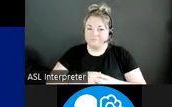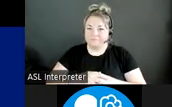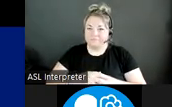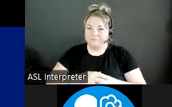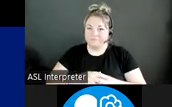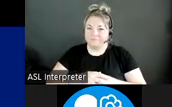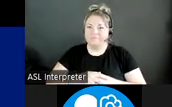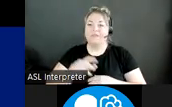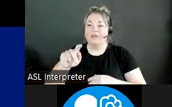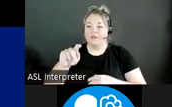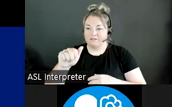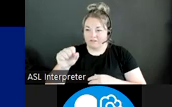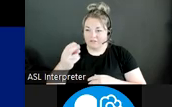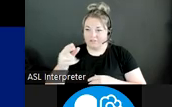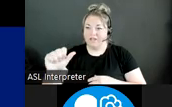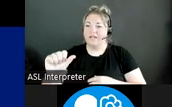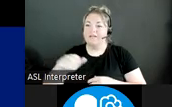Okay. Tasha.